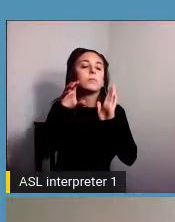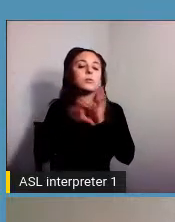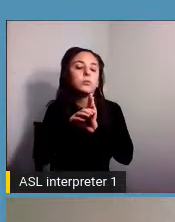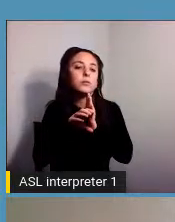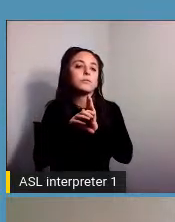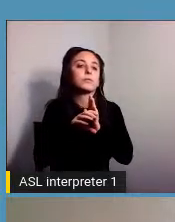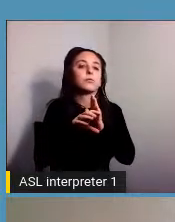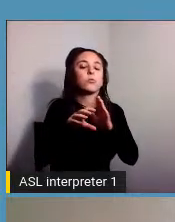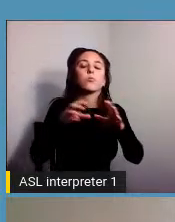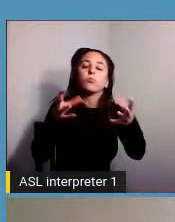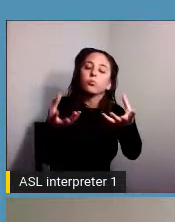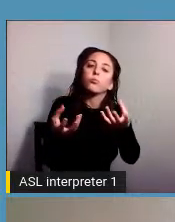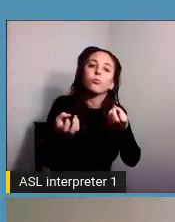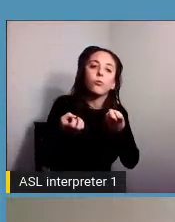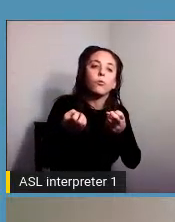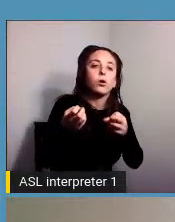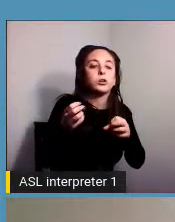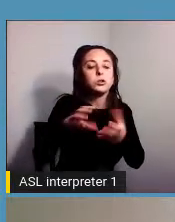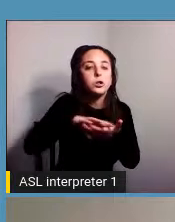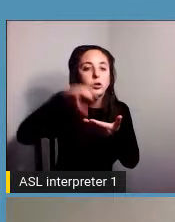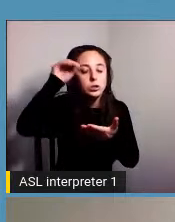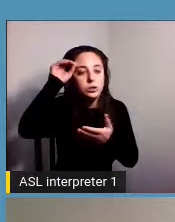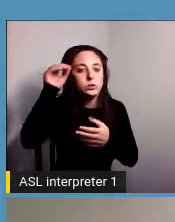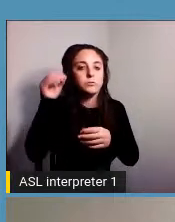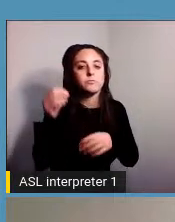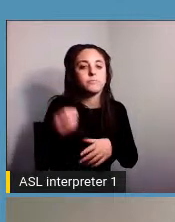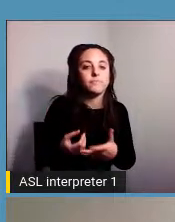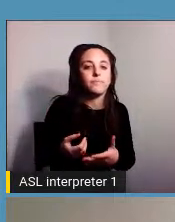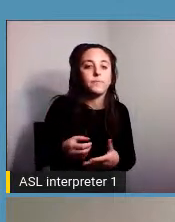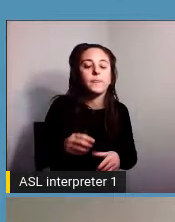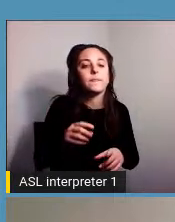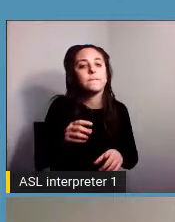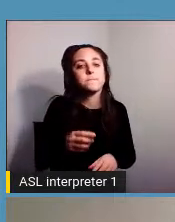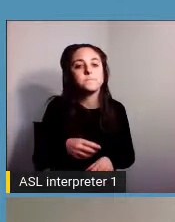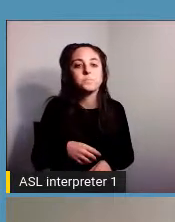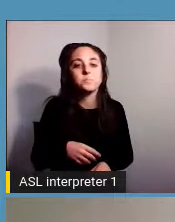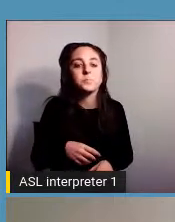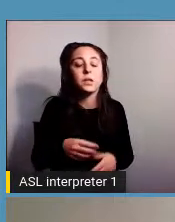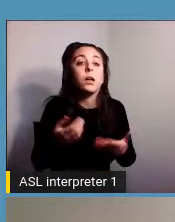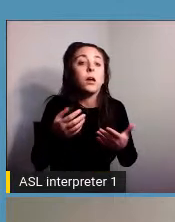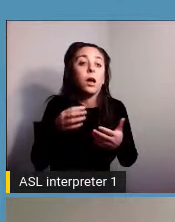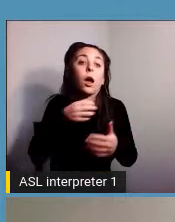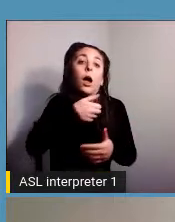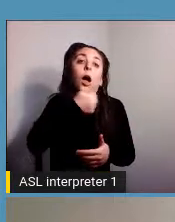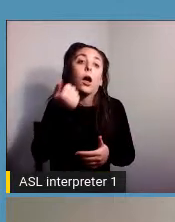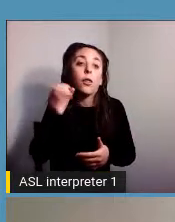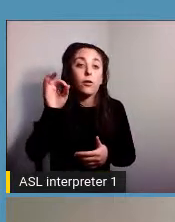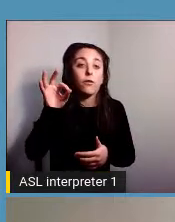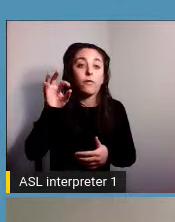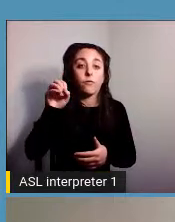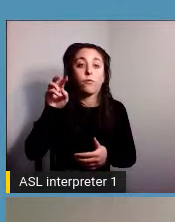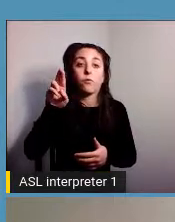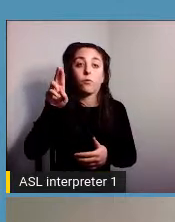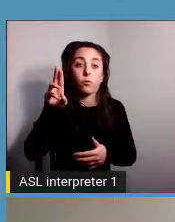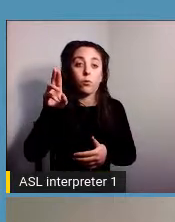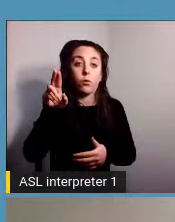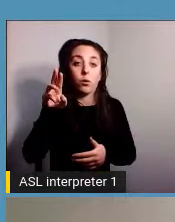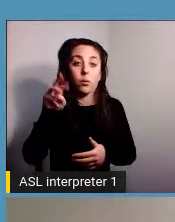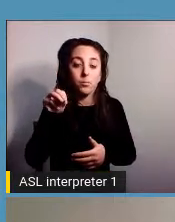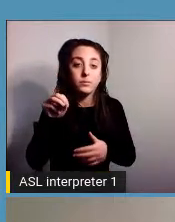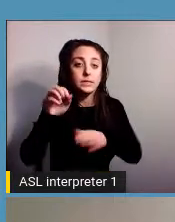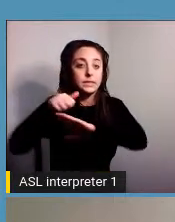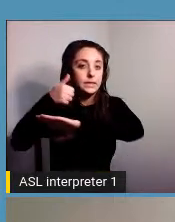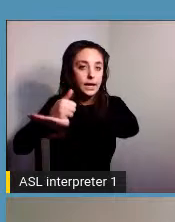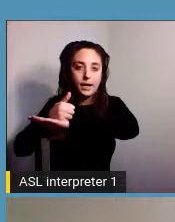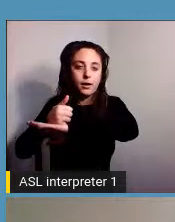photogrammetry, and actually the digital lab notebook. There's separate forums there for people to ask and answer questions. So that's a good